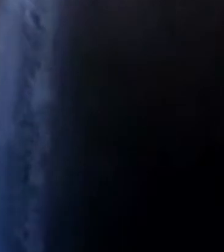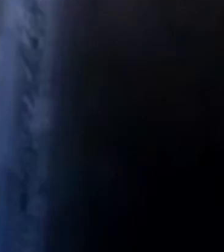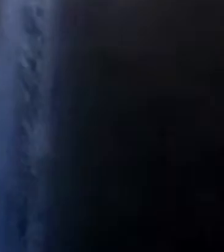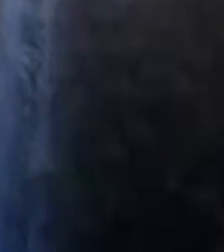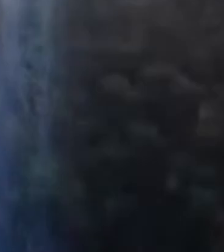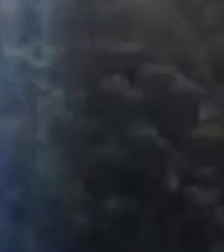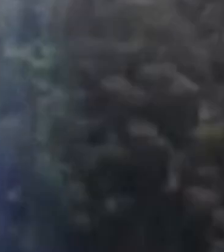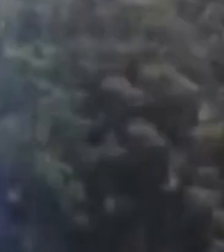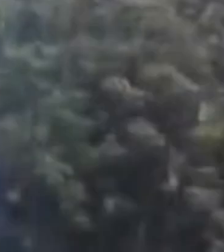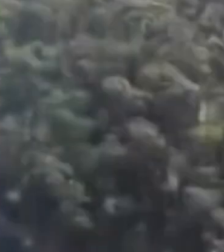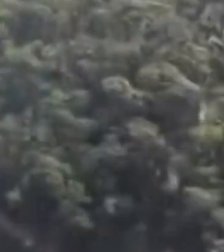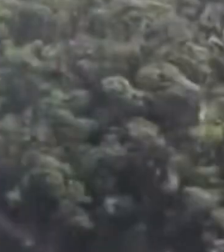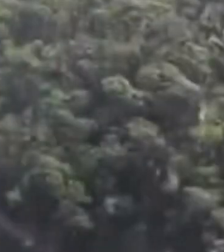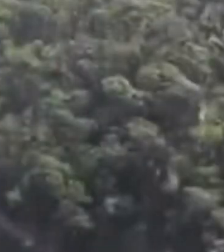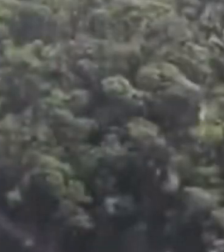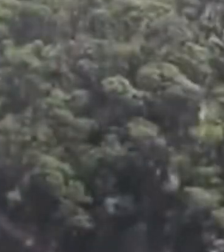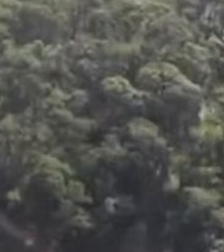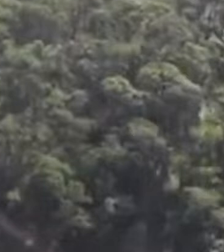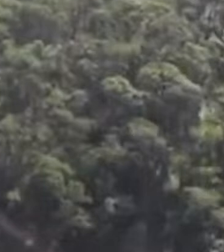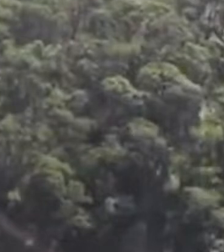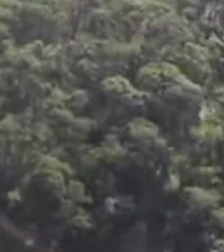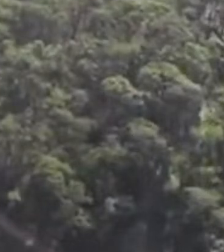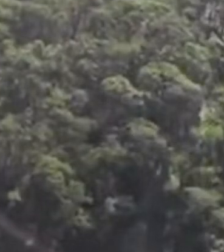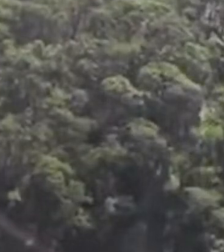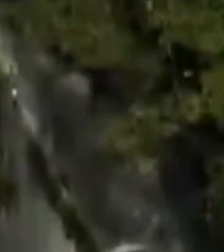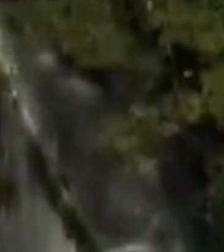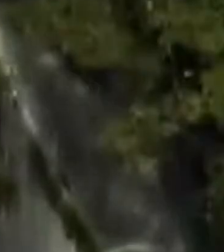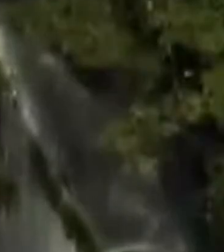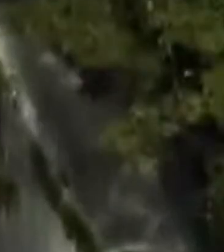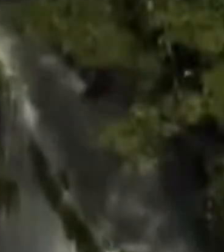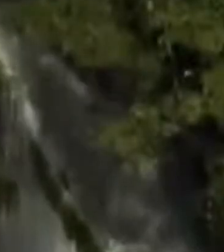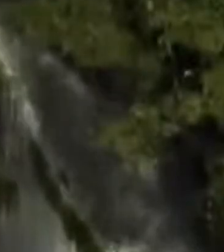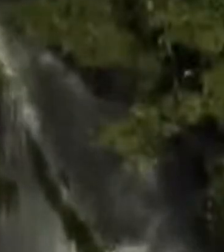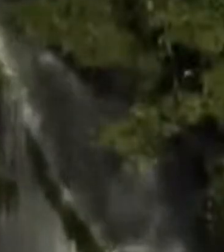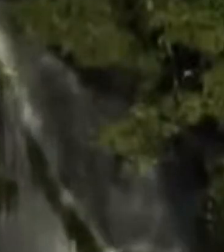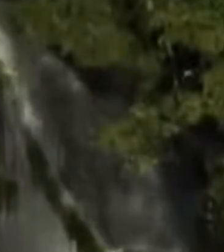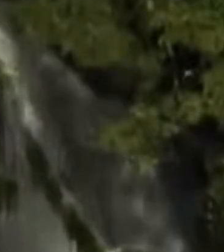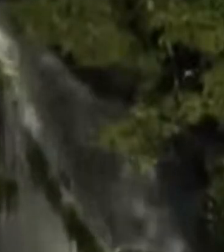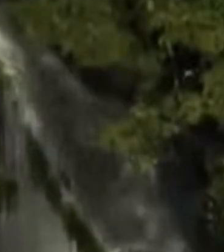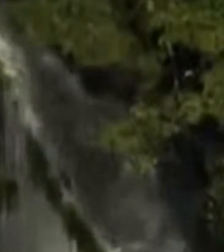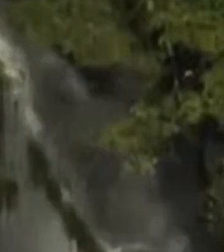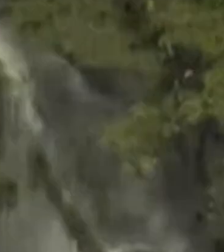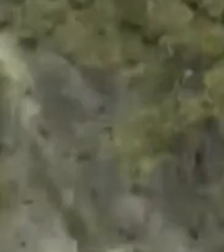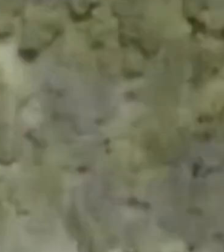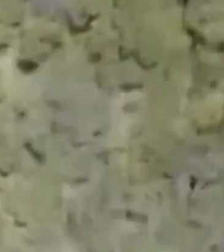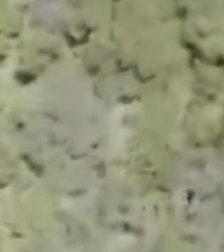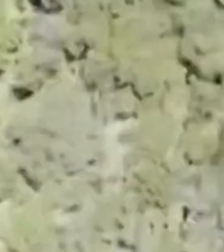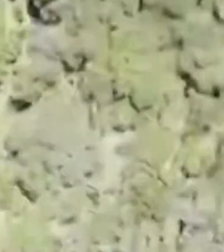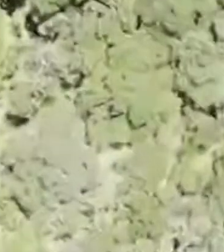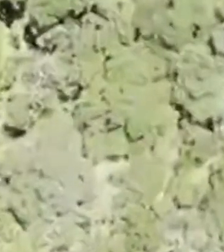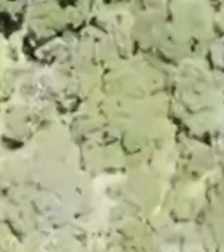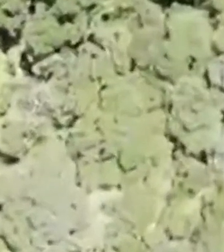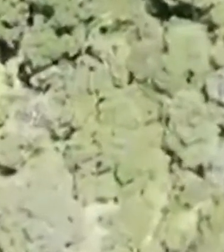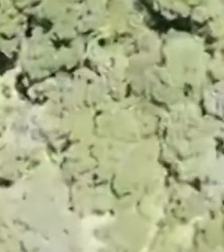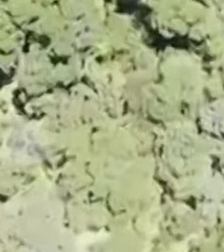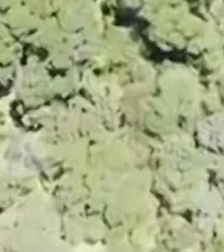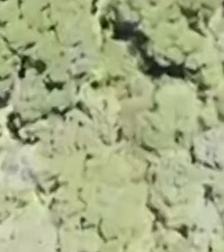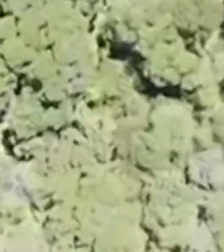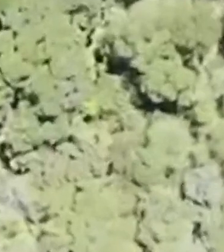land that I cherish, so close to my heart. This